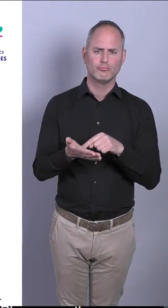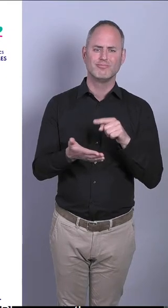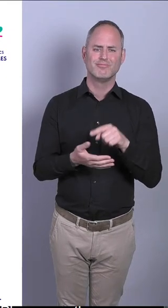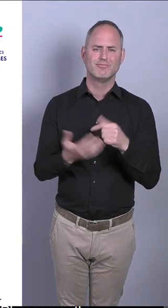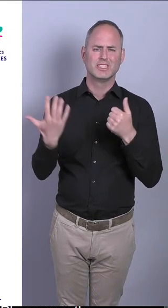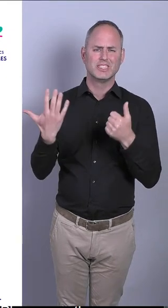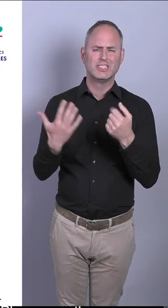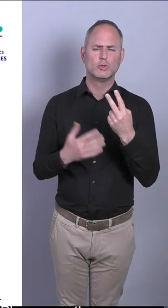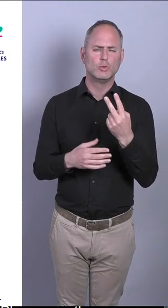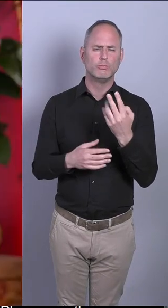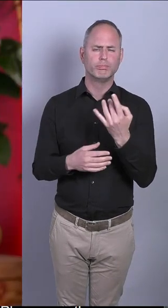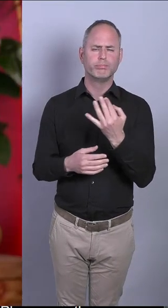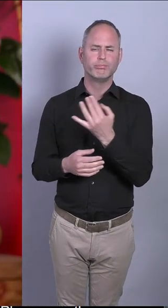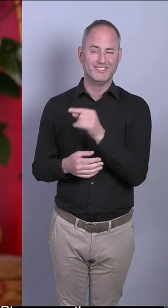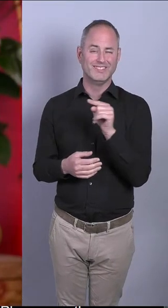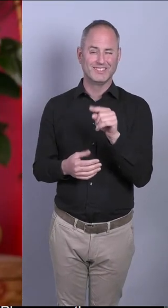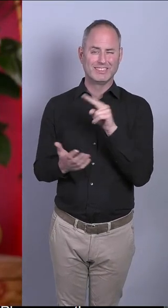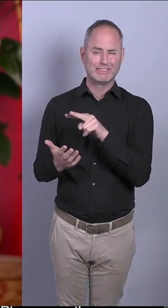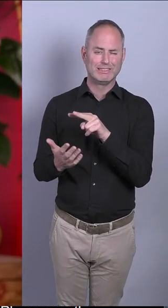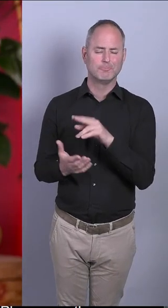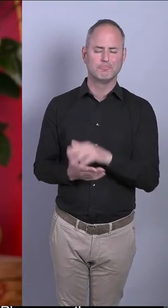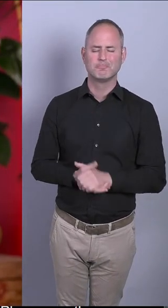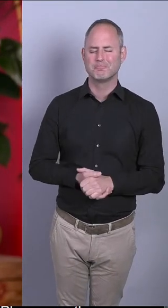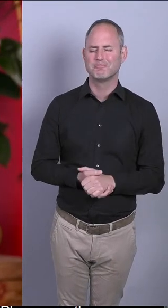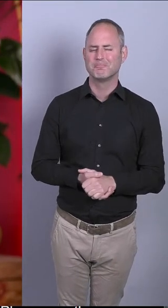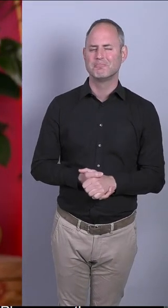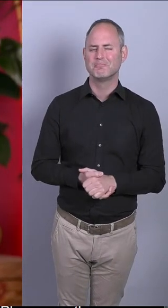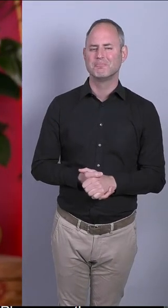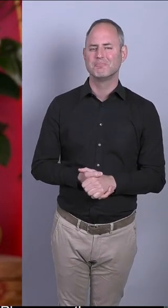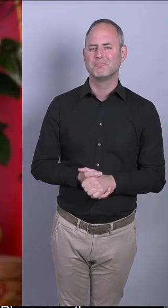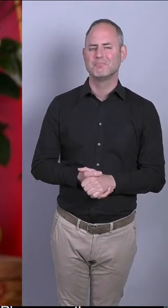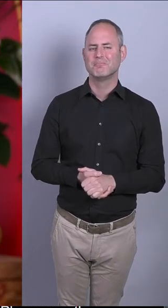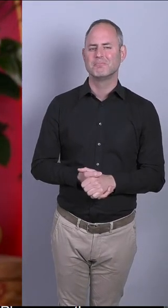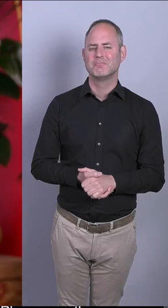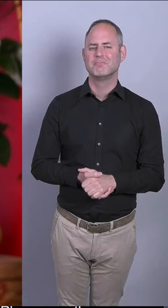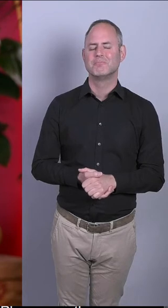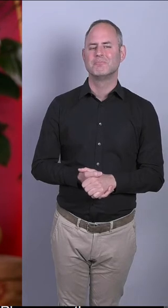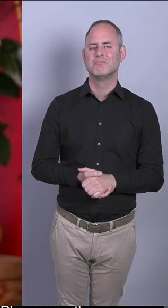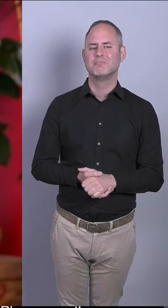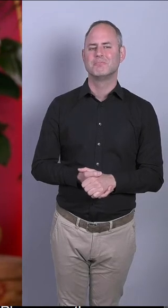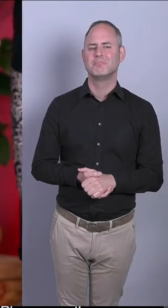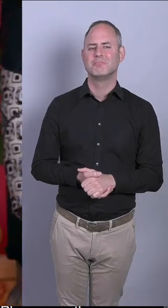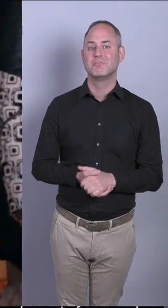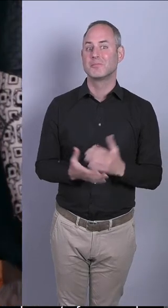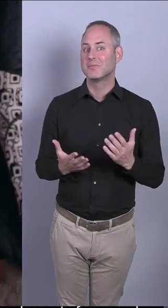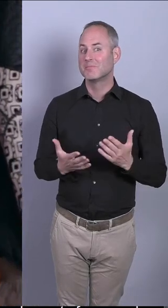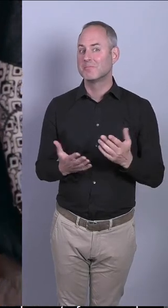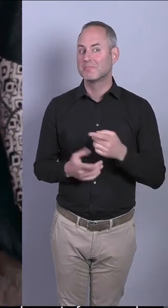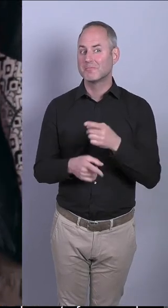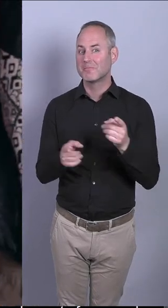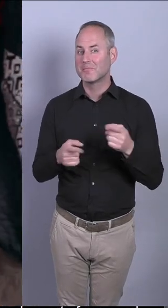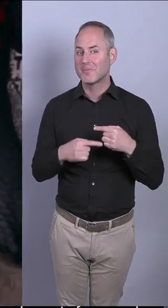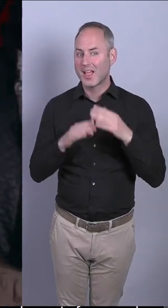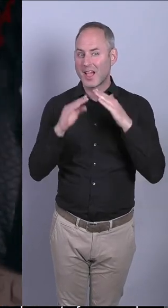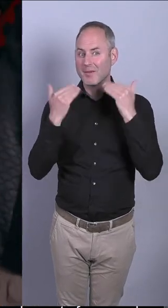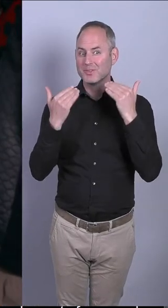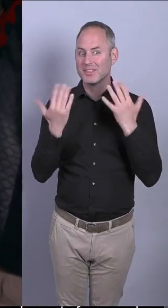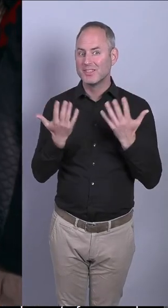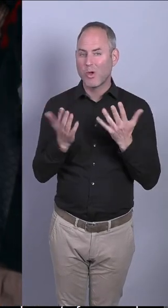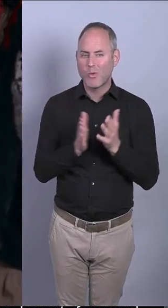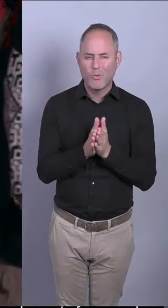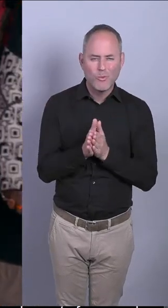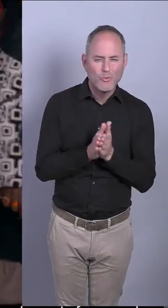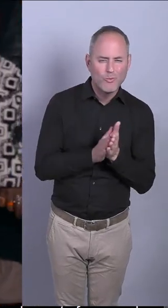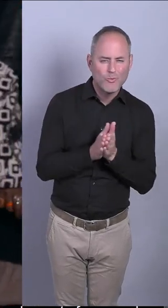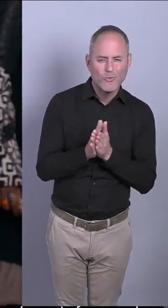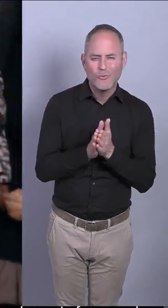And then you can send your reply directly to me in the studio and tell me what you're most looking forward to. So let's have a quick look